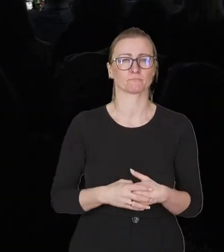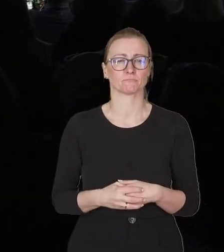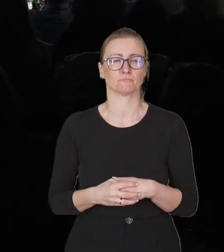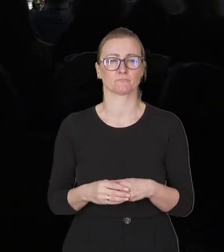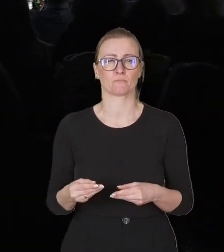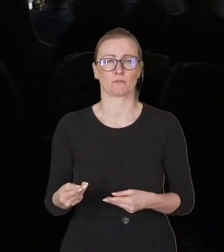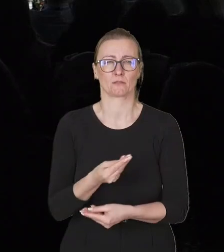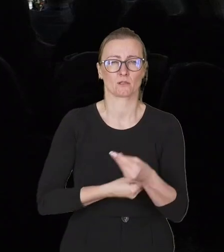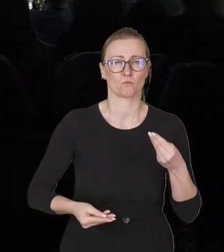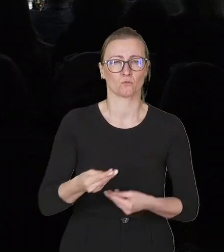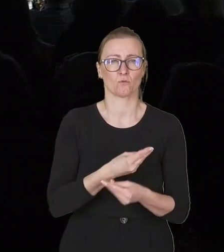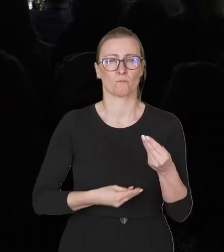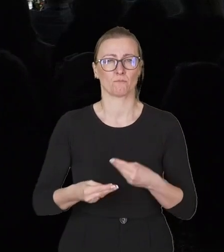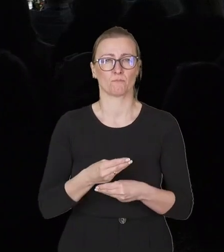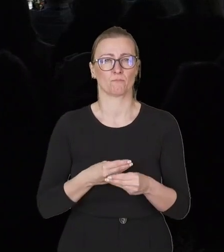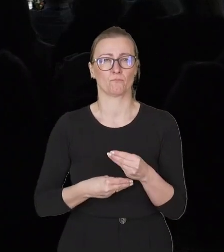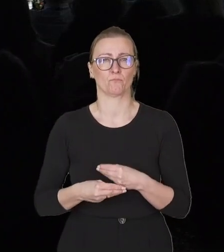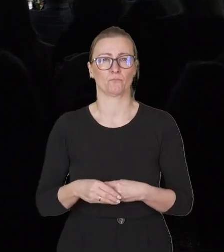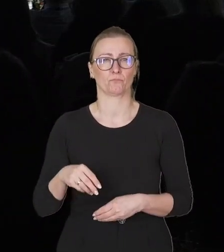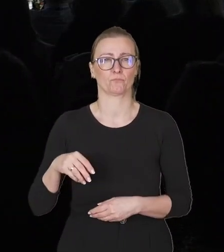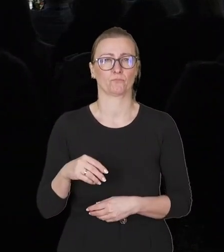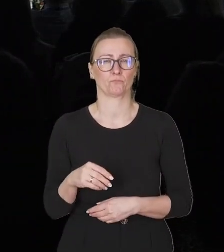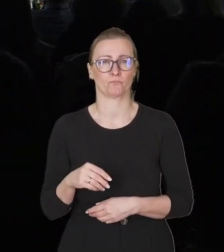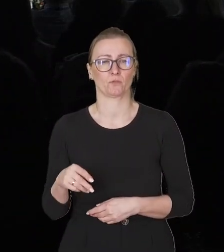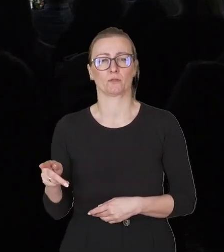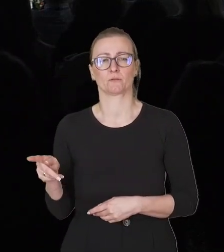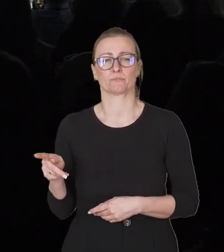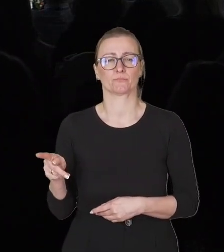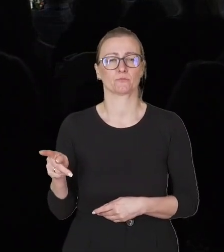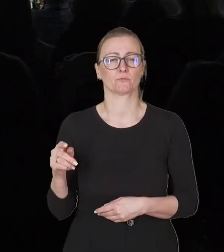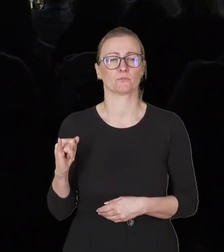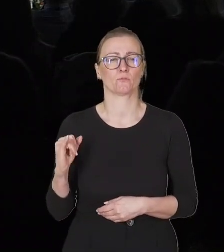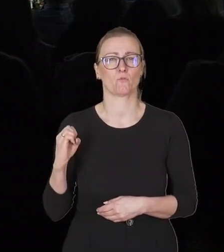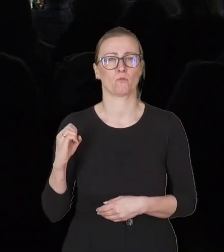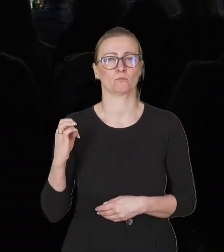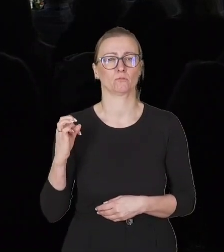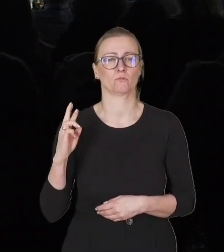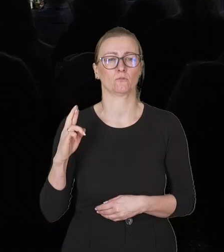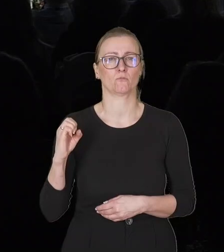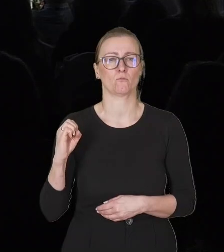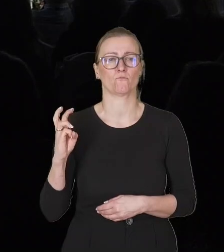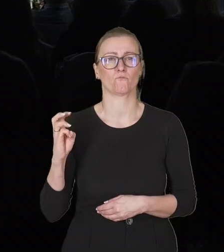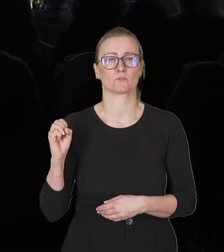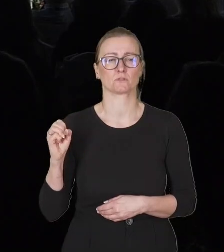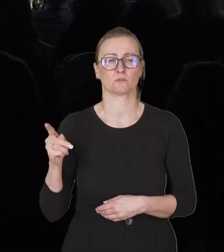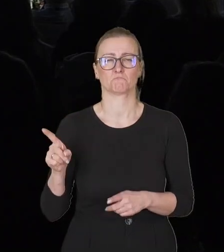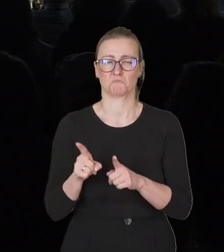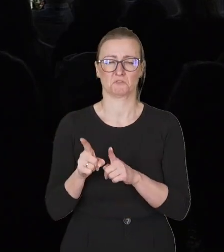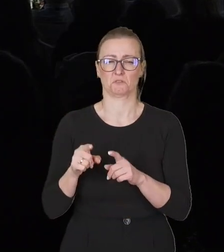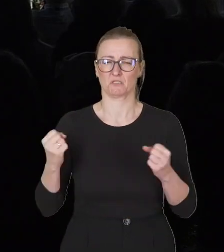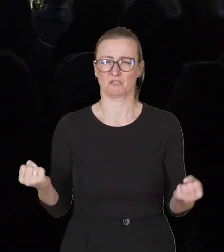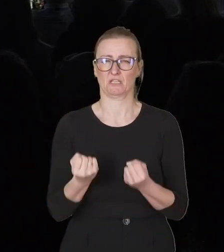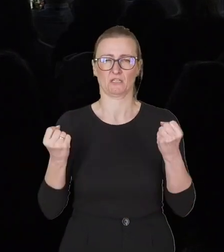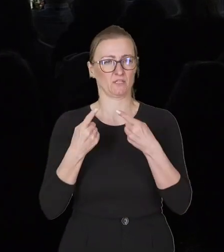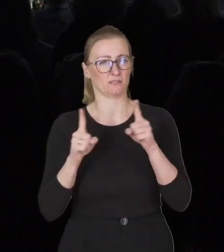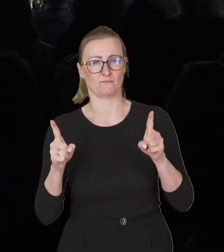and regional and sectoral level. But you are in the scale of your activity, as a global company, in